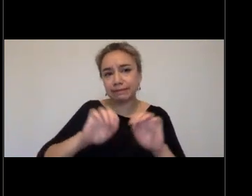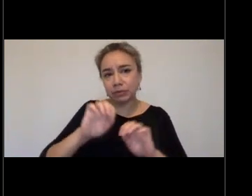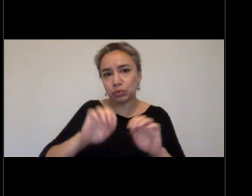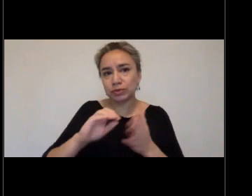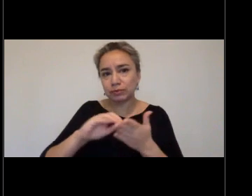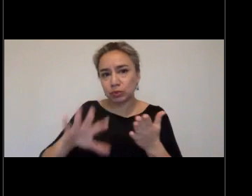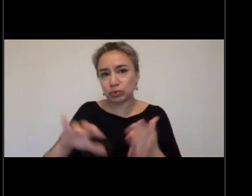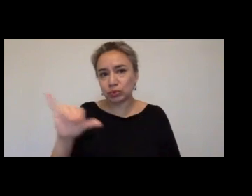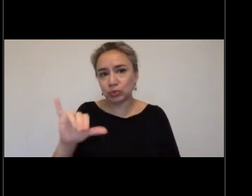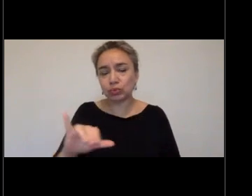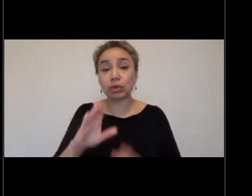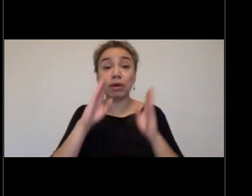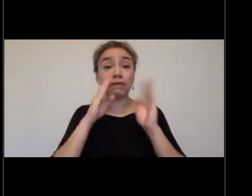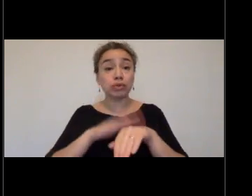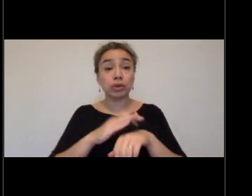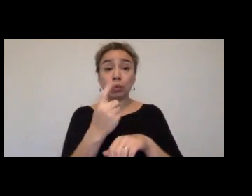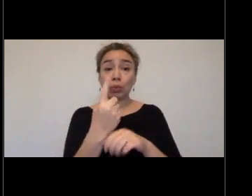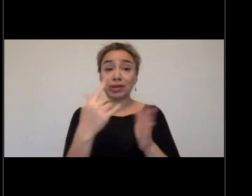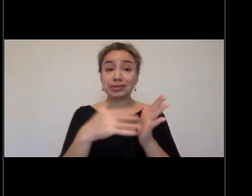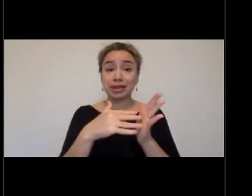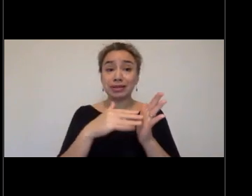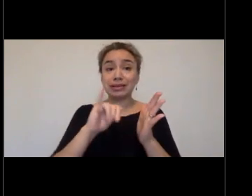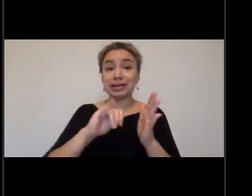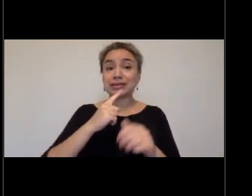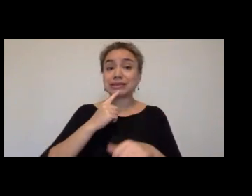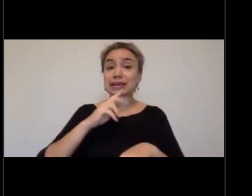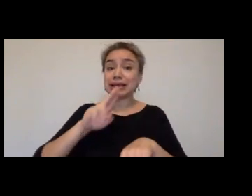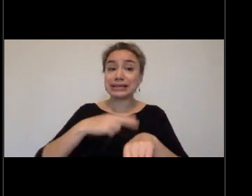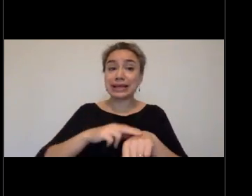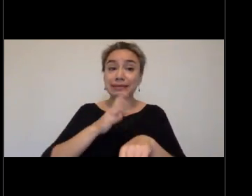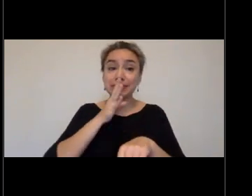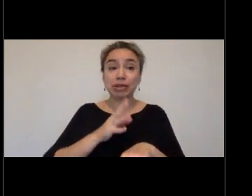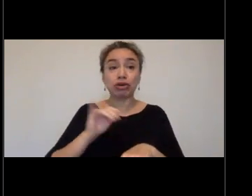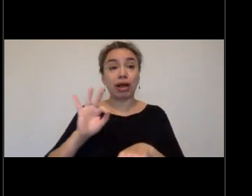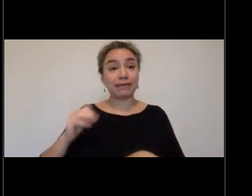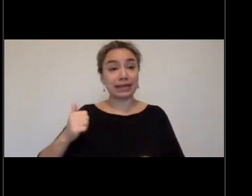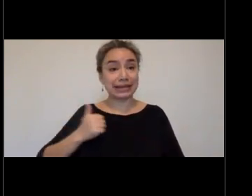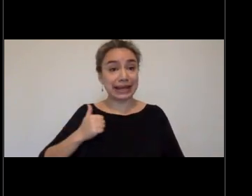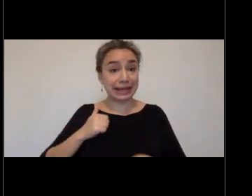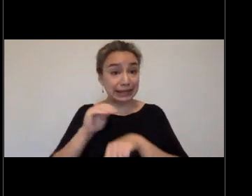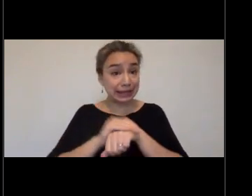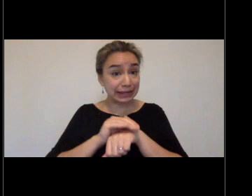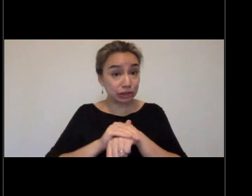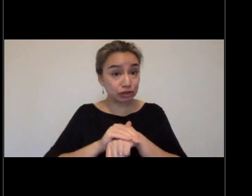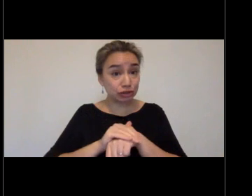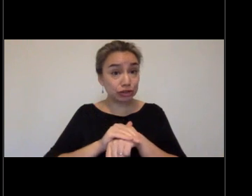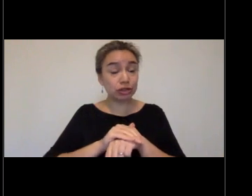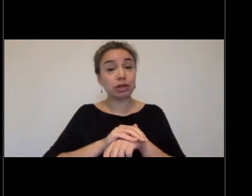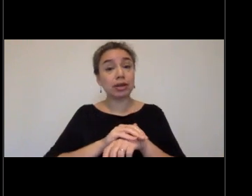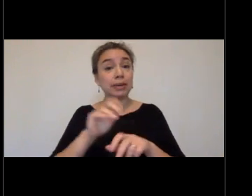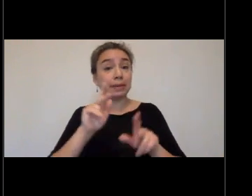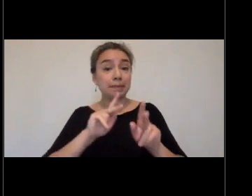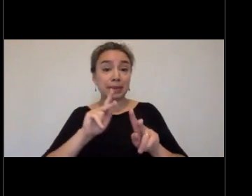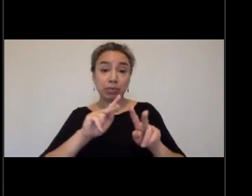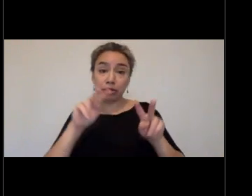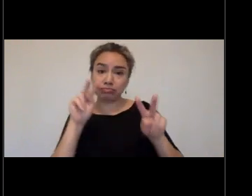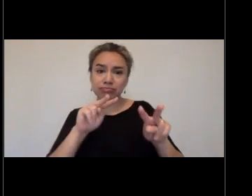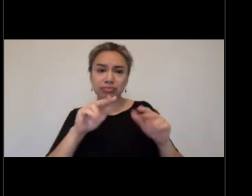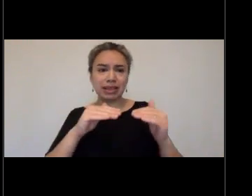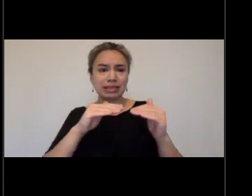study that showed that native speakers of Canadian English are perceived as less intelligible